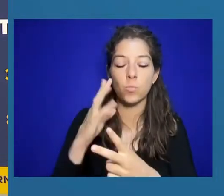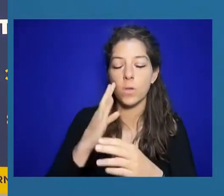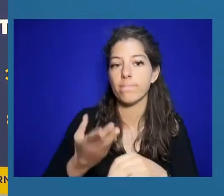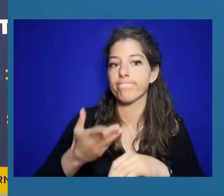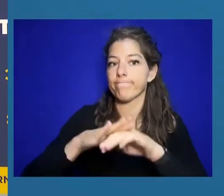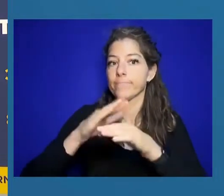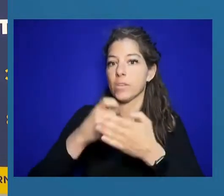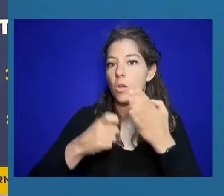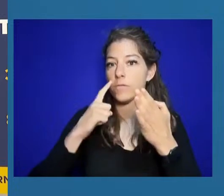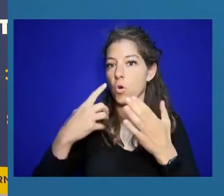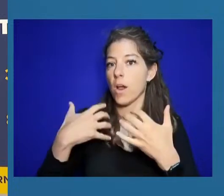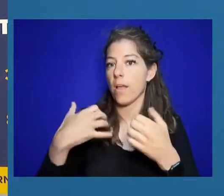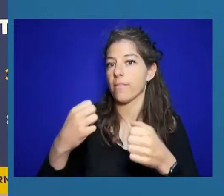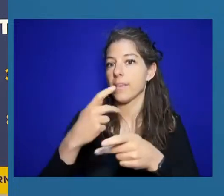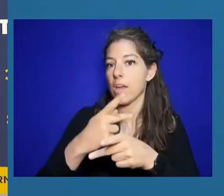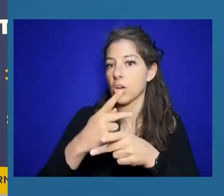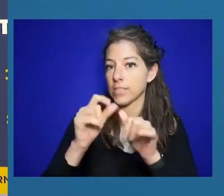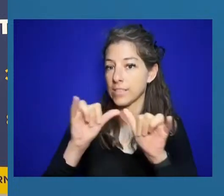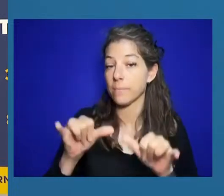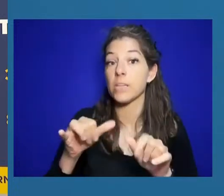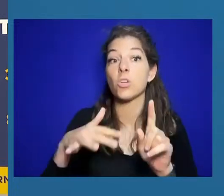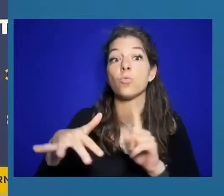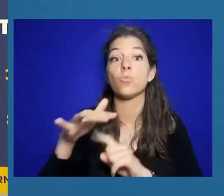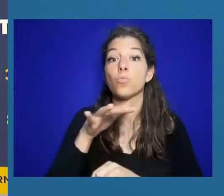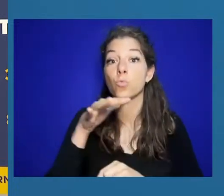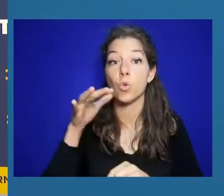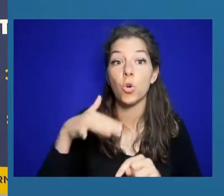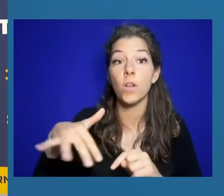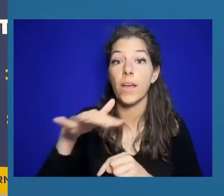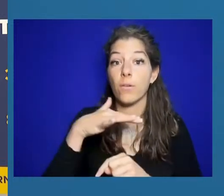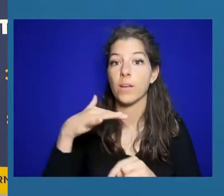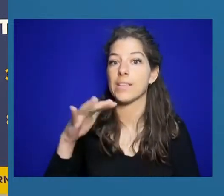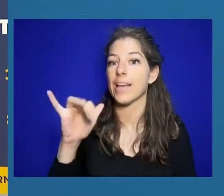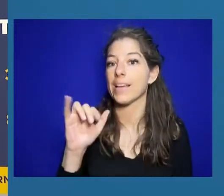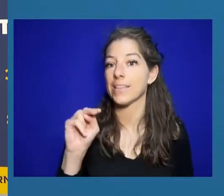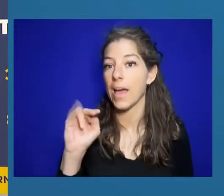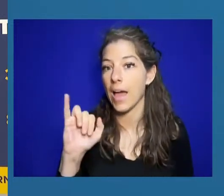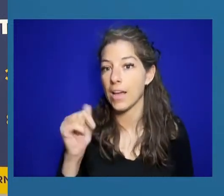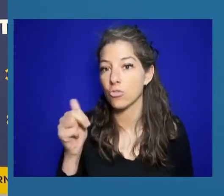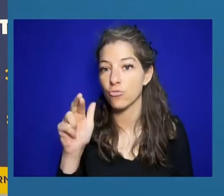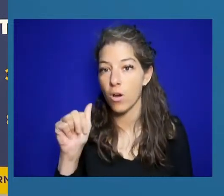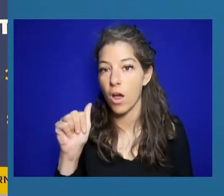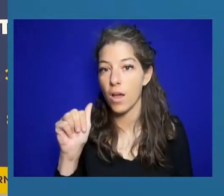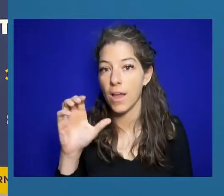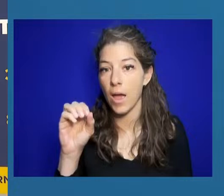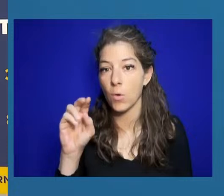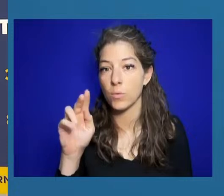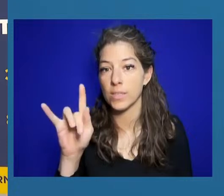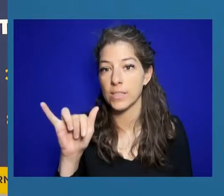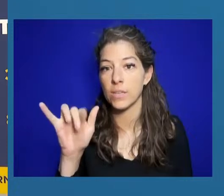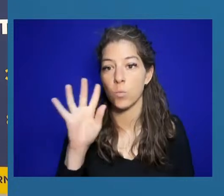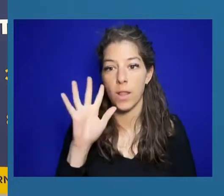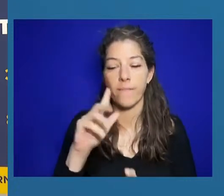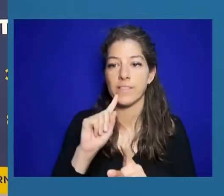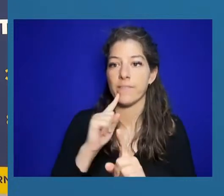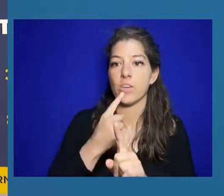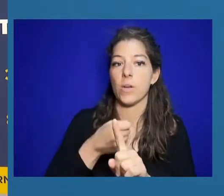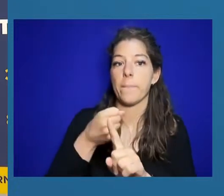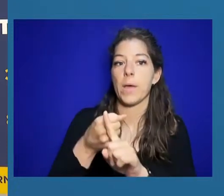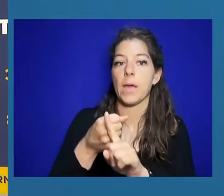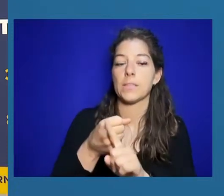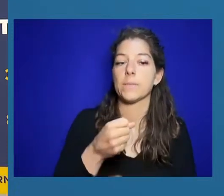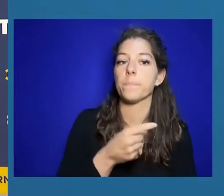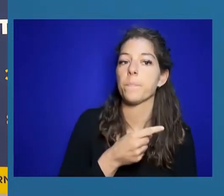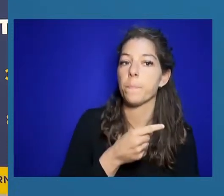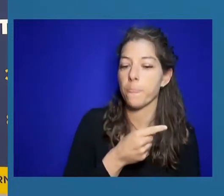care systems, especially in rural areas. Places like Niagara County and others are going to have severe impacts. If the Trump administration is to be